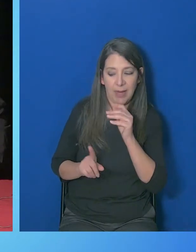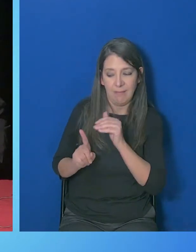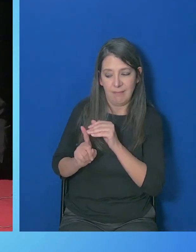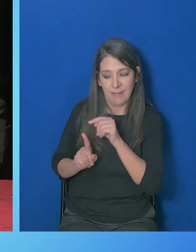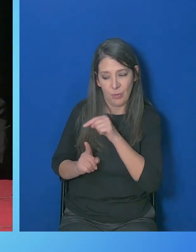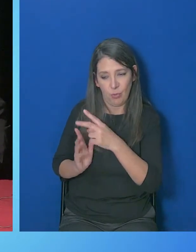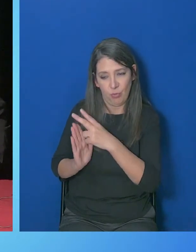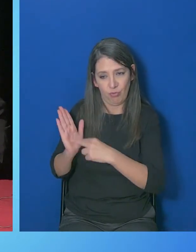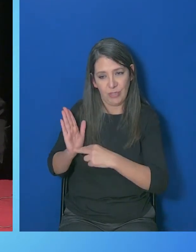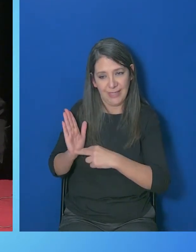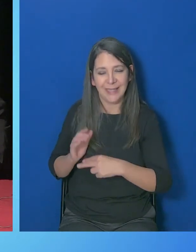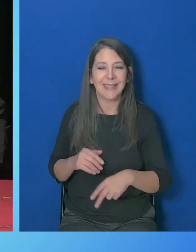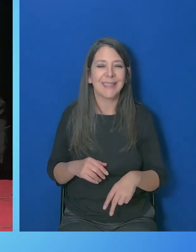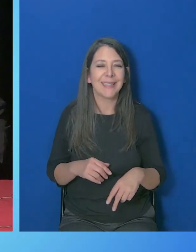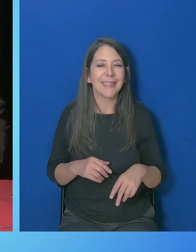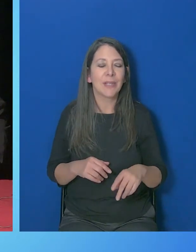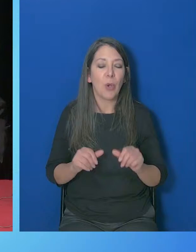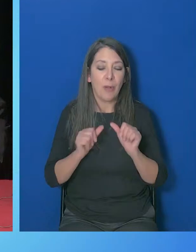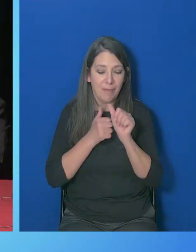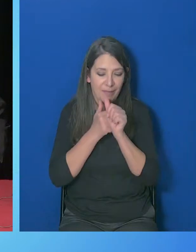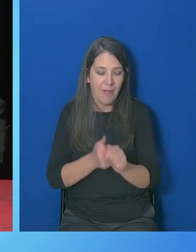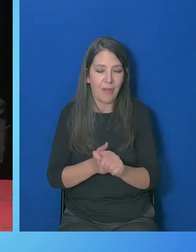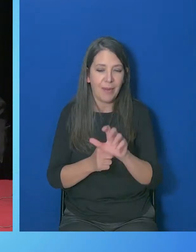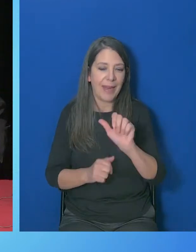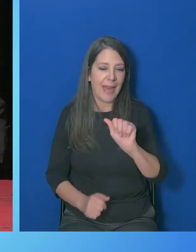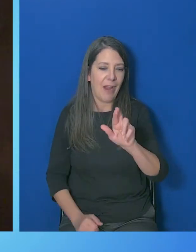Okay, so pursuant to ARS